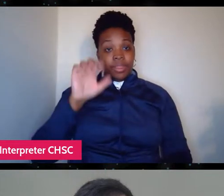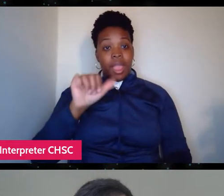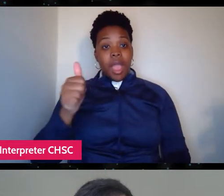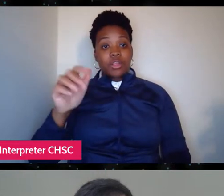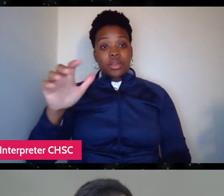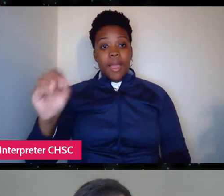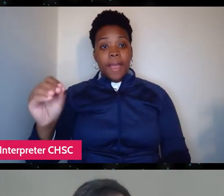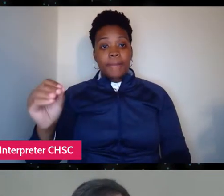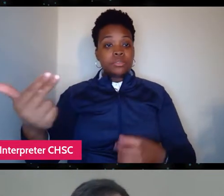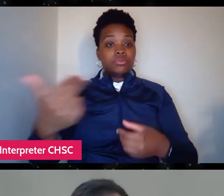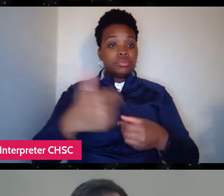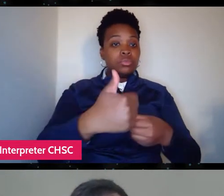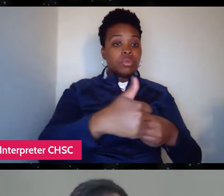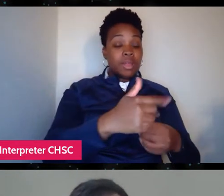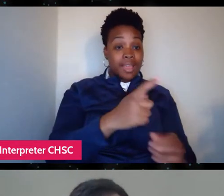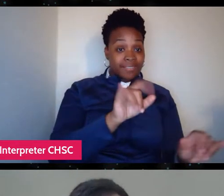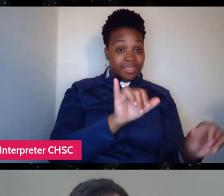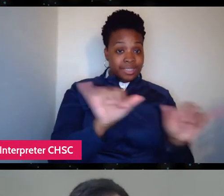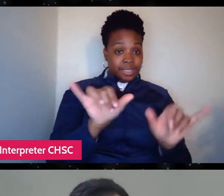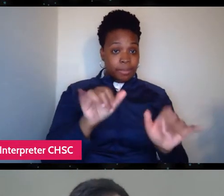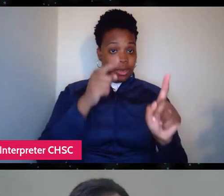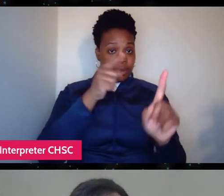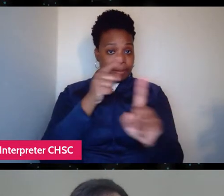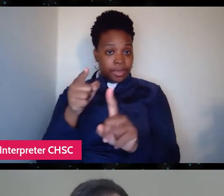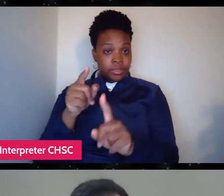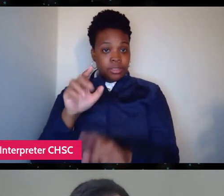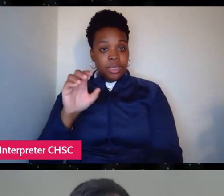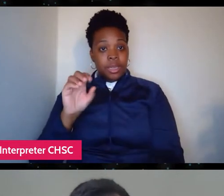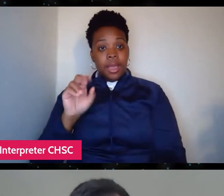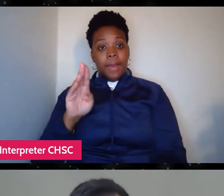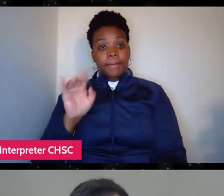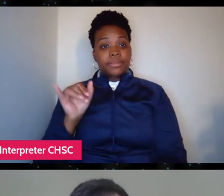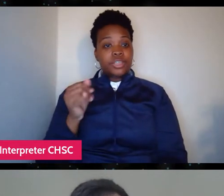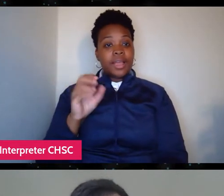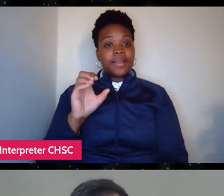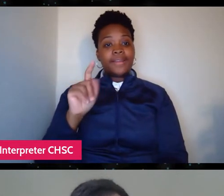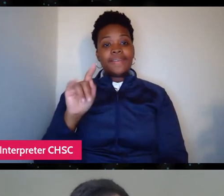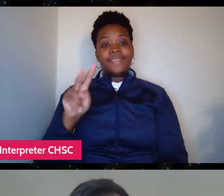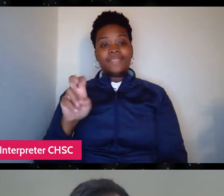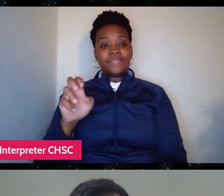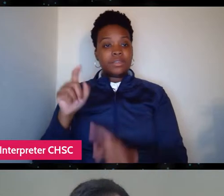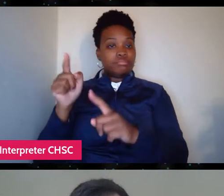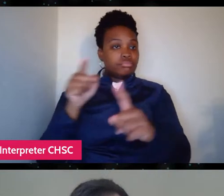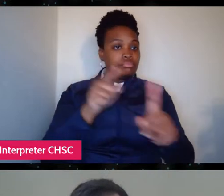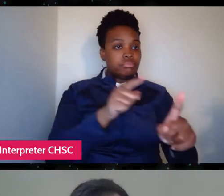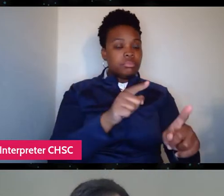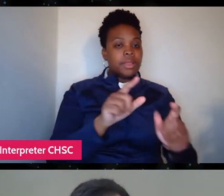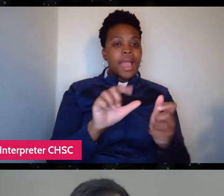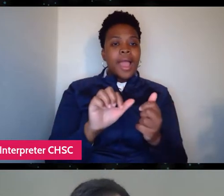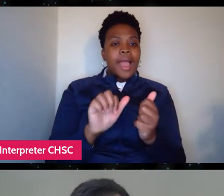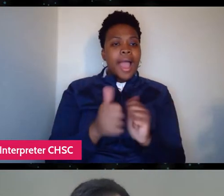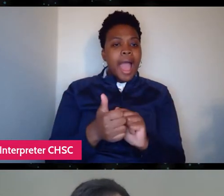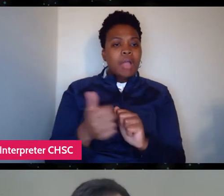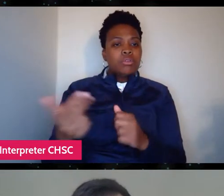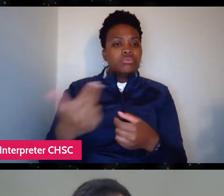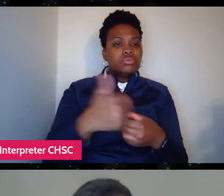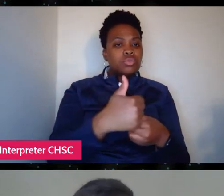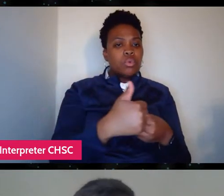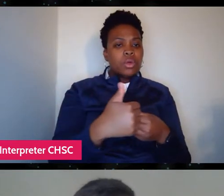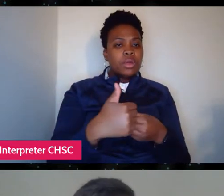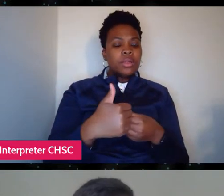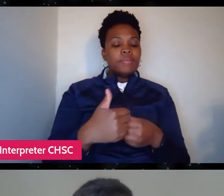you know, with similar missions, similar objectives. How did you guys come to do that? And for anybody that's not